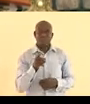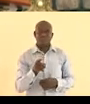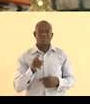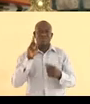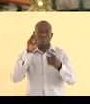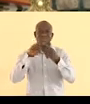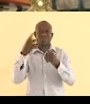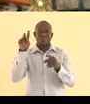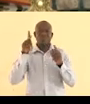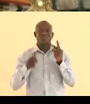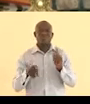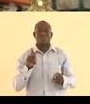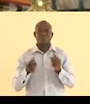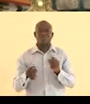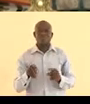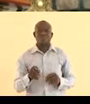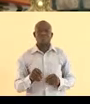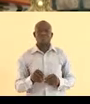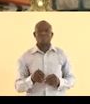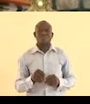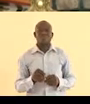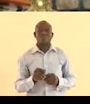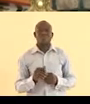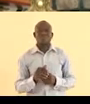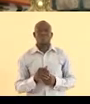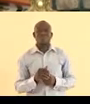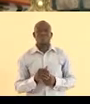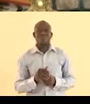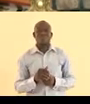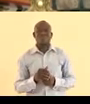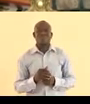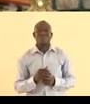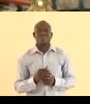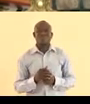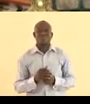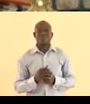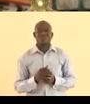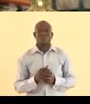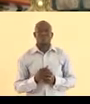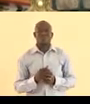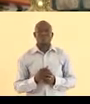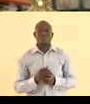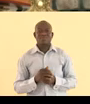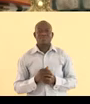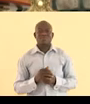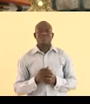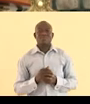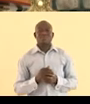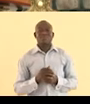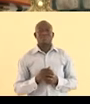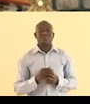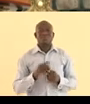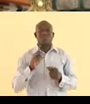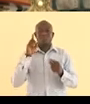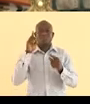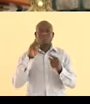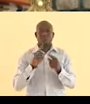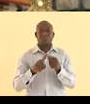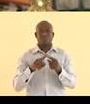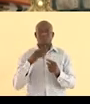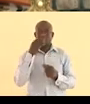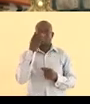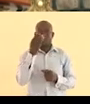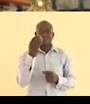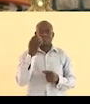To proclaim his truth. To the people. To the people. Actually, you need to emphasize to speak for God. Can you